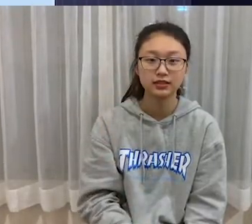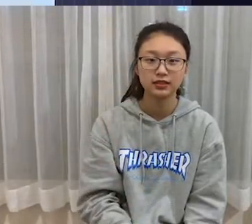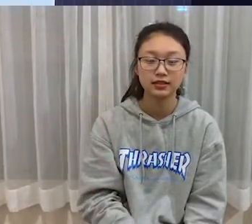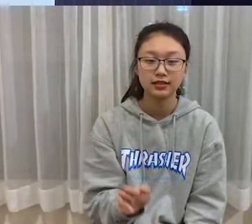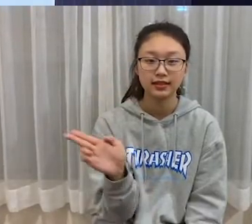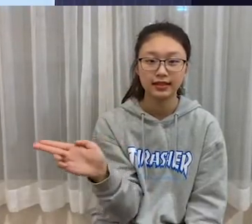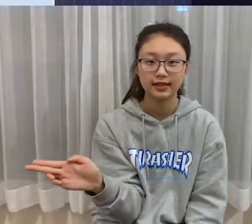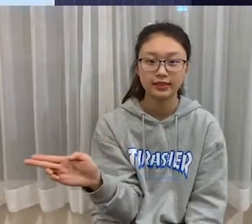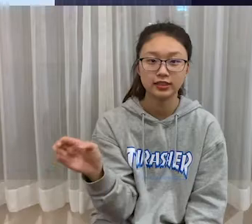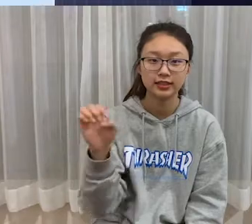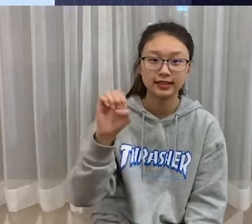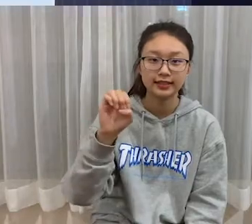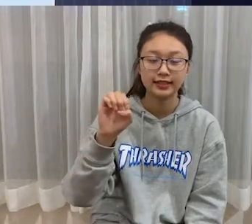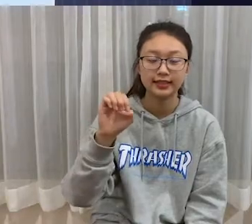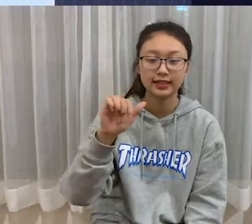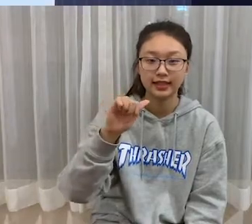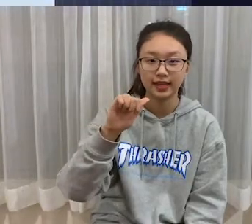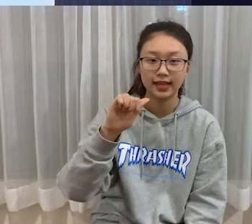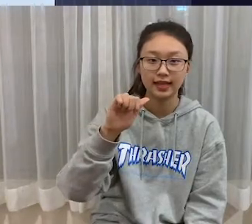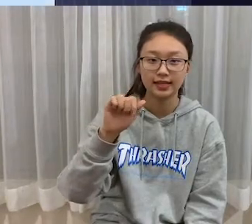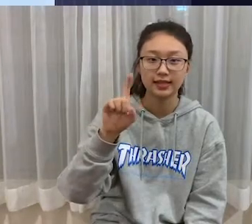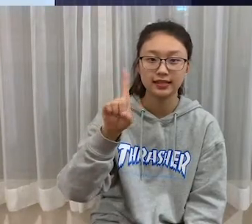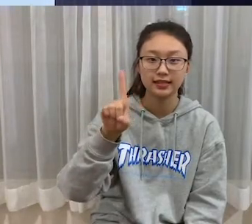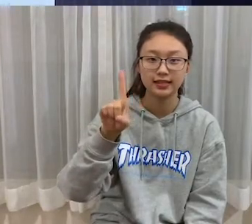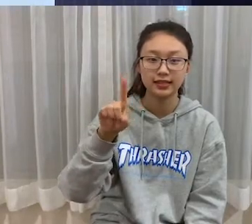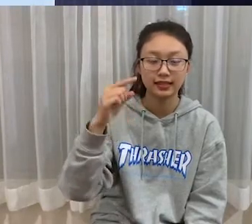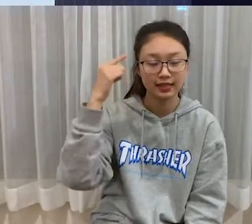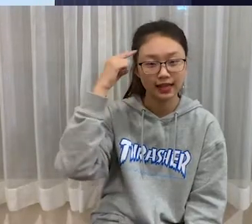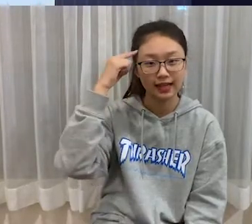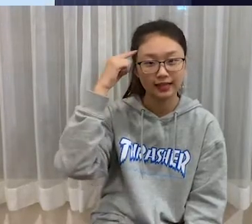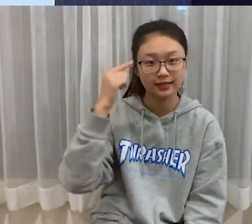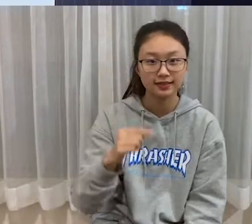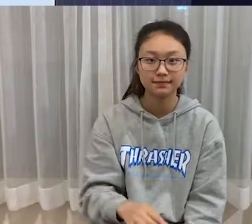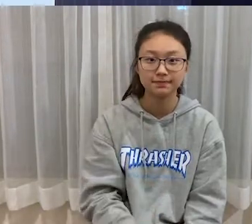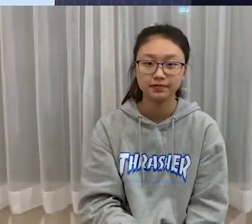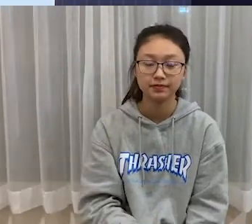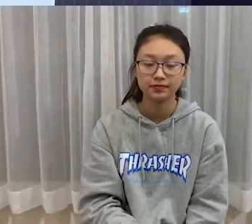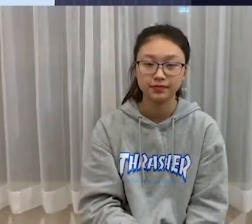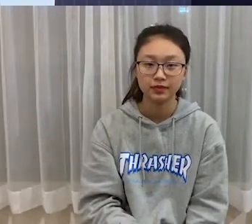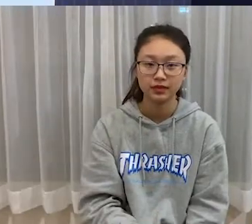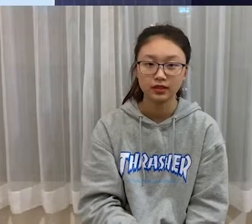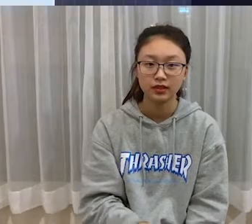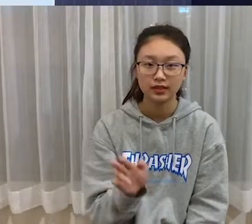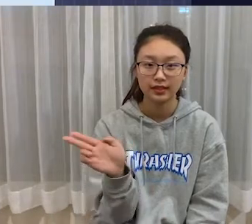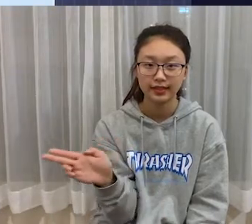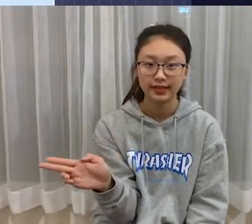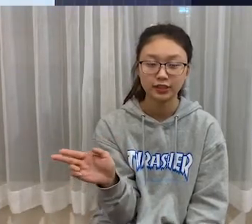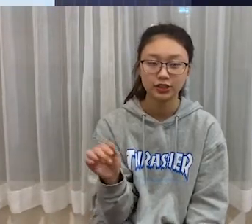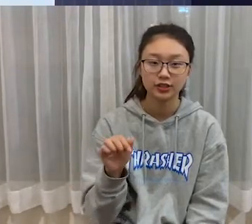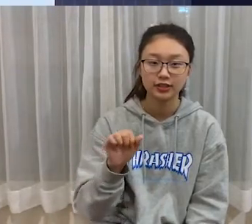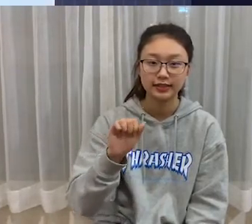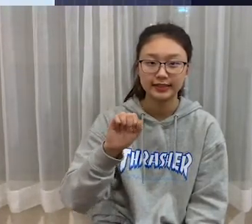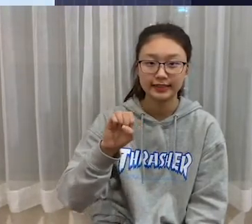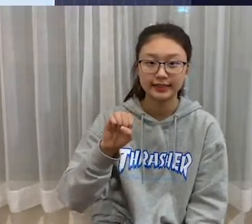etc. As a number, it can mean the first, and as an adjective, it can also mean the first.